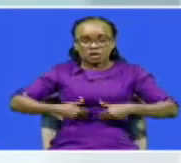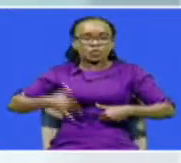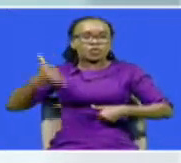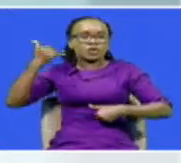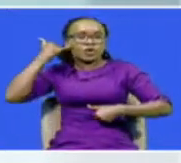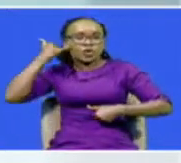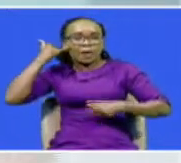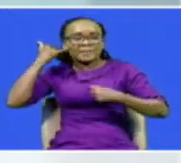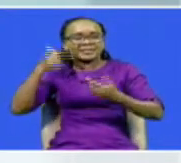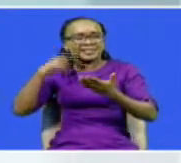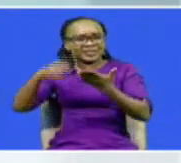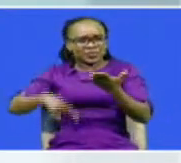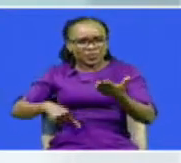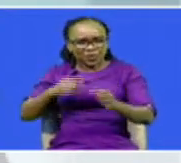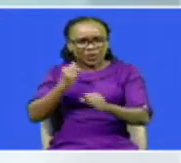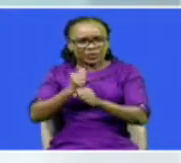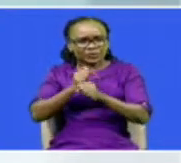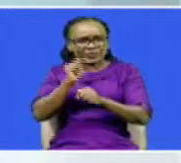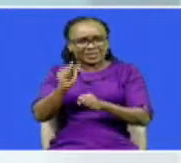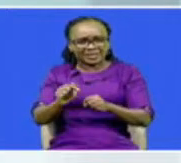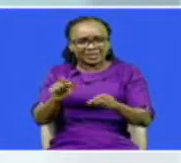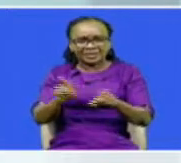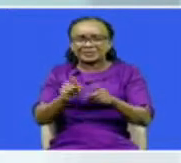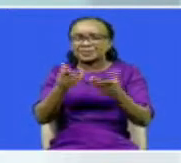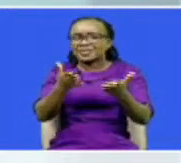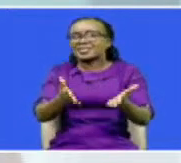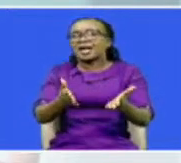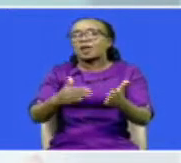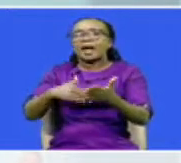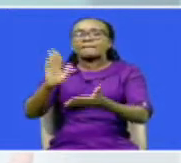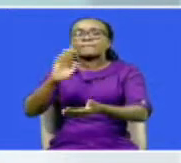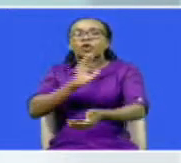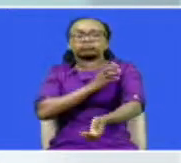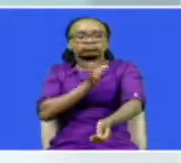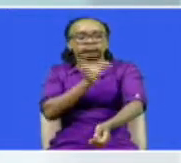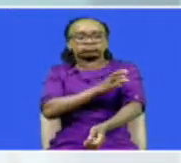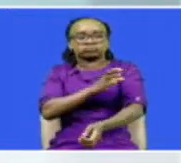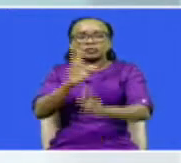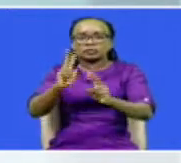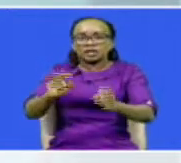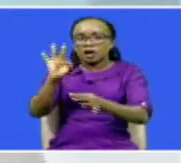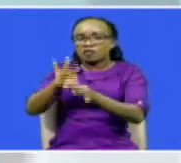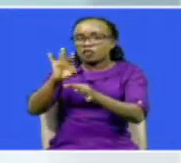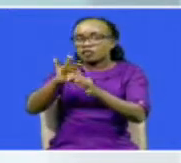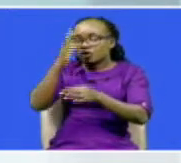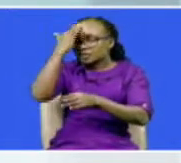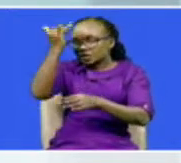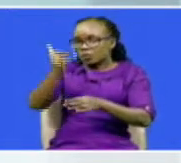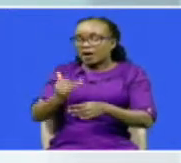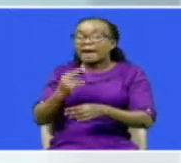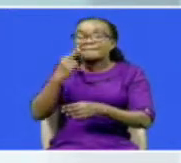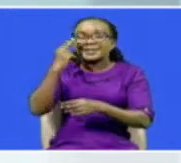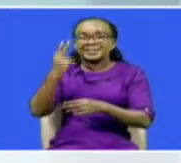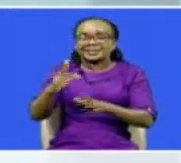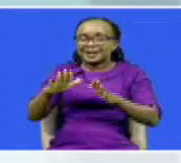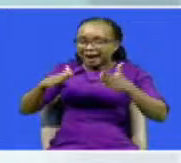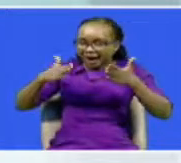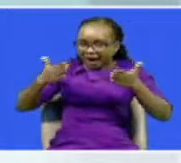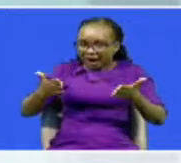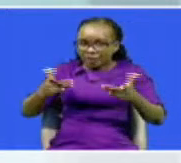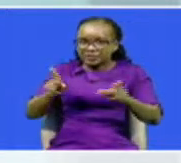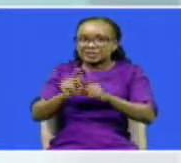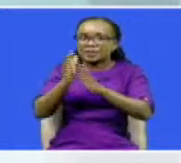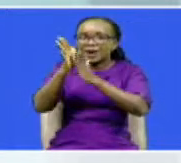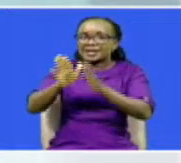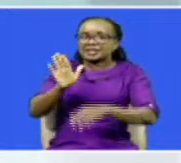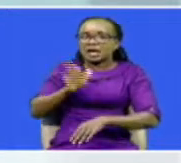are telling me, you did a good thing. Mm-hmm. So that even in the ground, we are more energized to seek for votes, because we are being seen how a